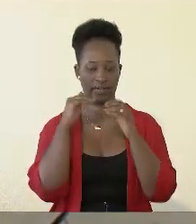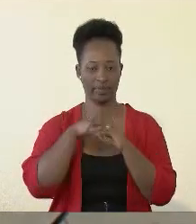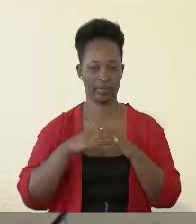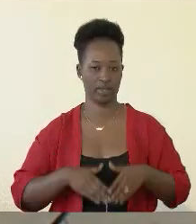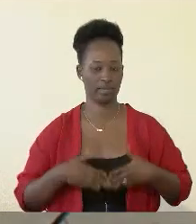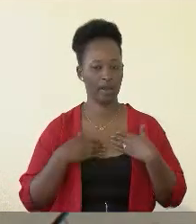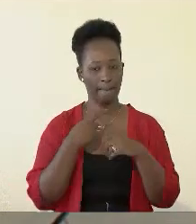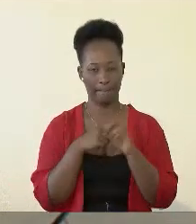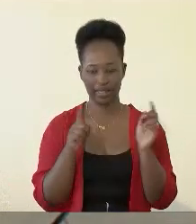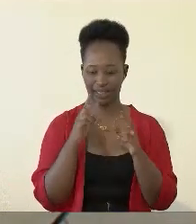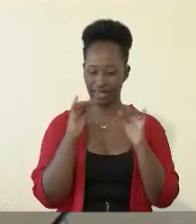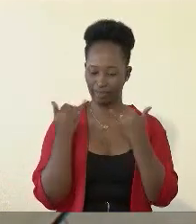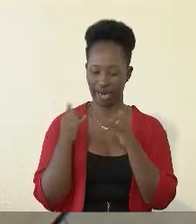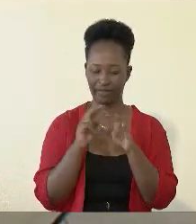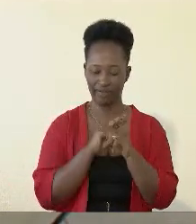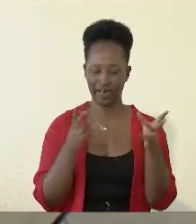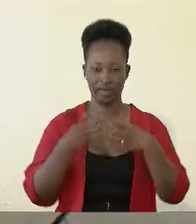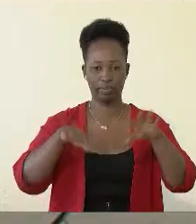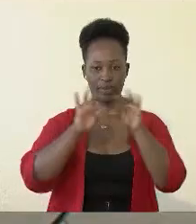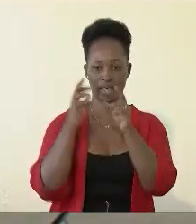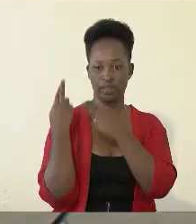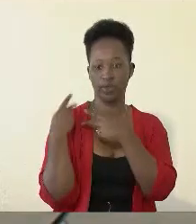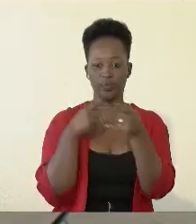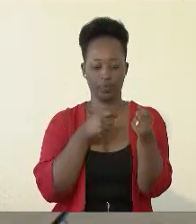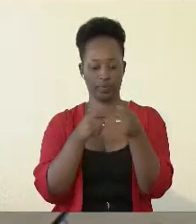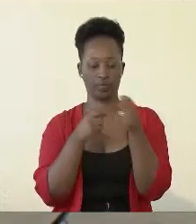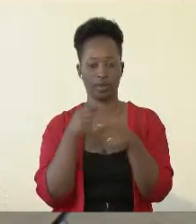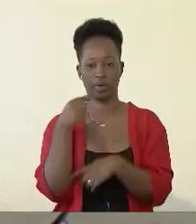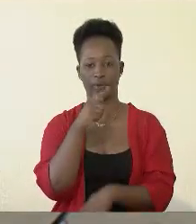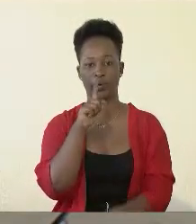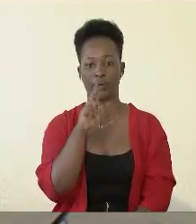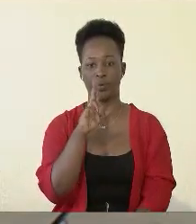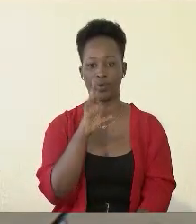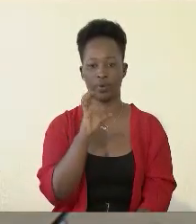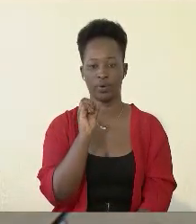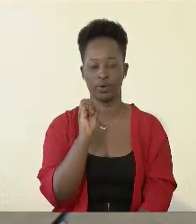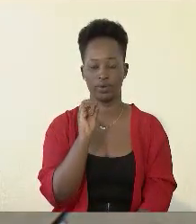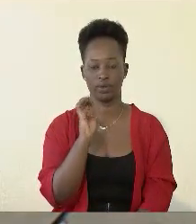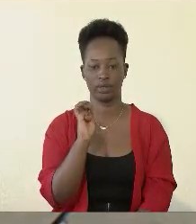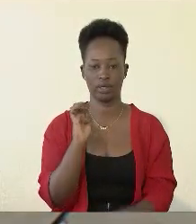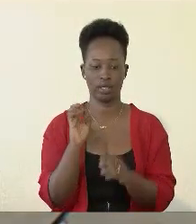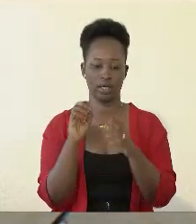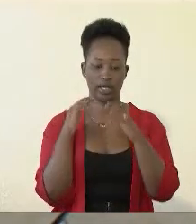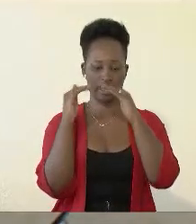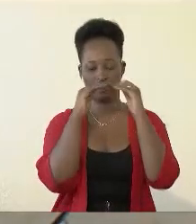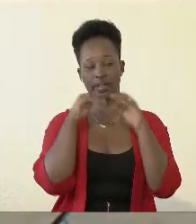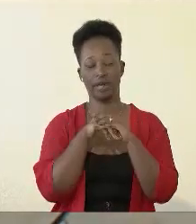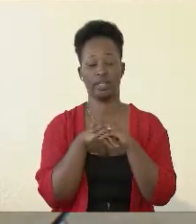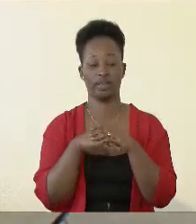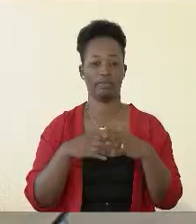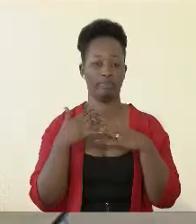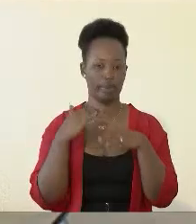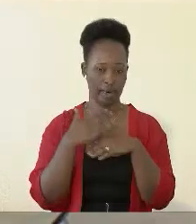very important role to regulate the glucose level in the blood. I said the source of glucose in the body, as I mentioned earlier,